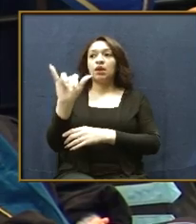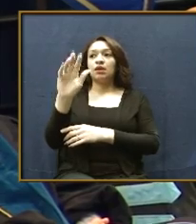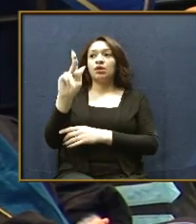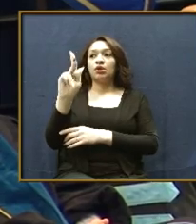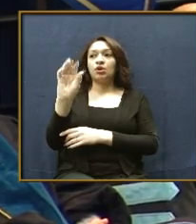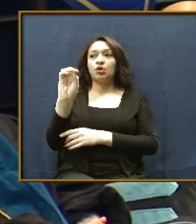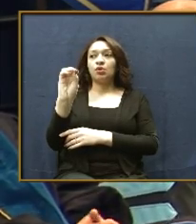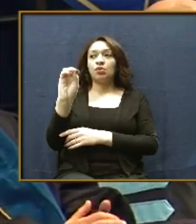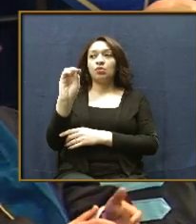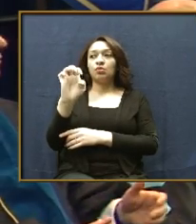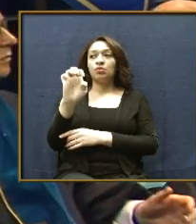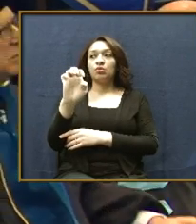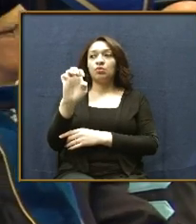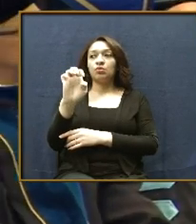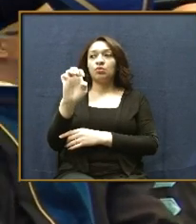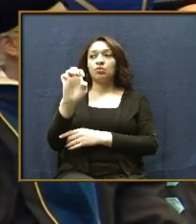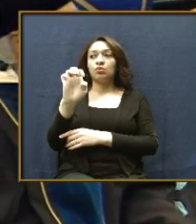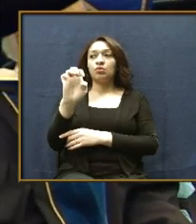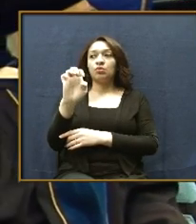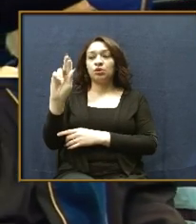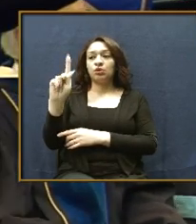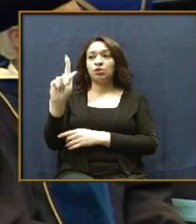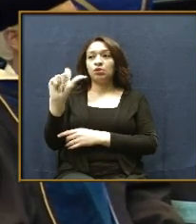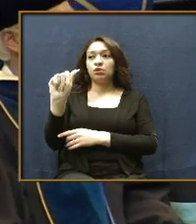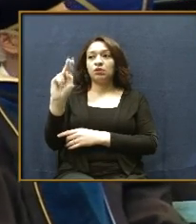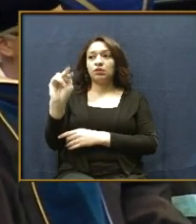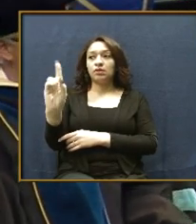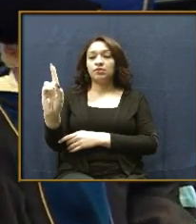available on the back page of